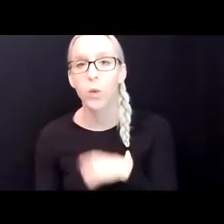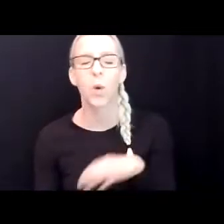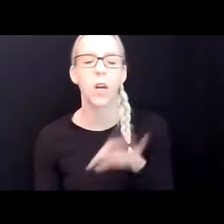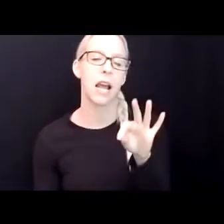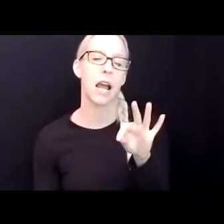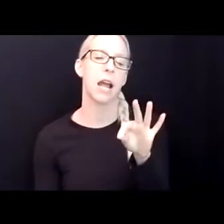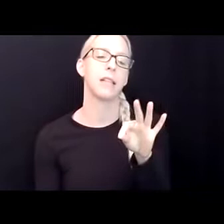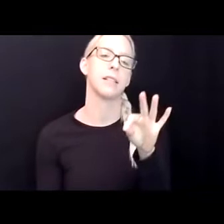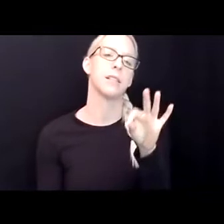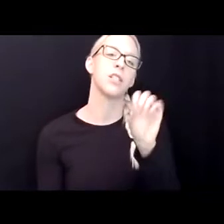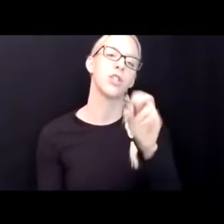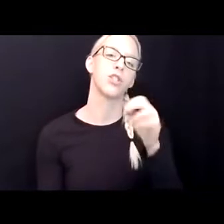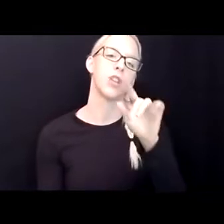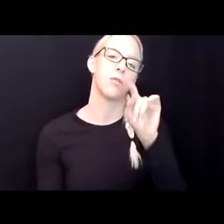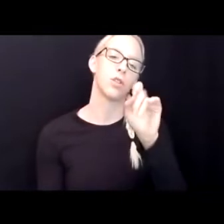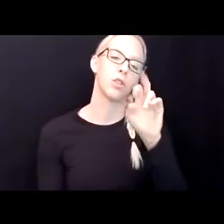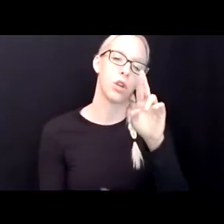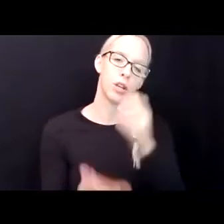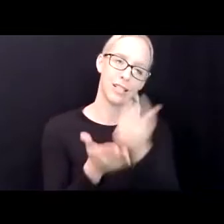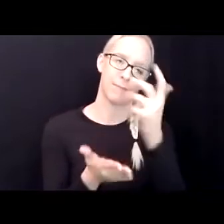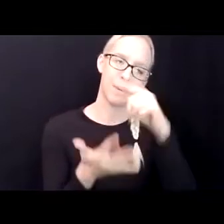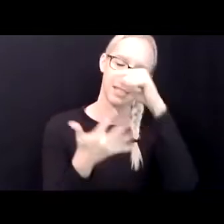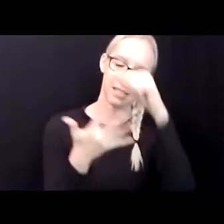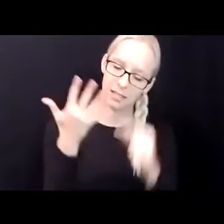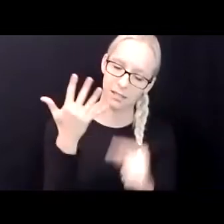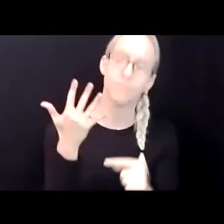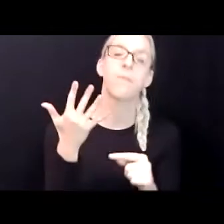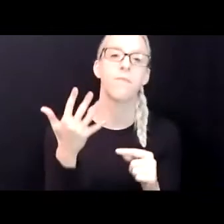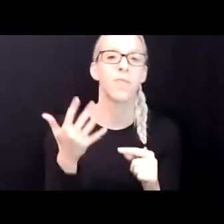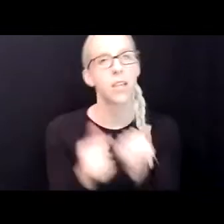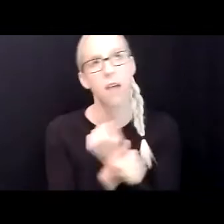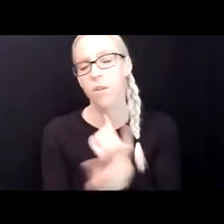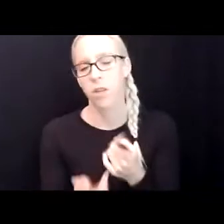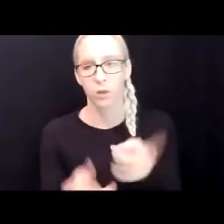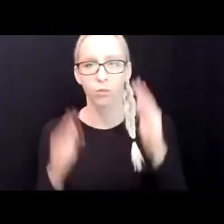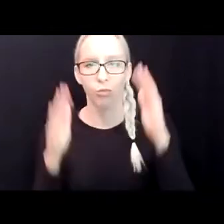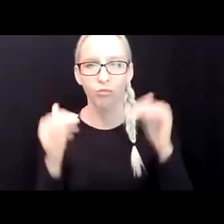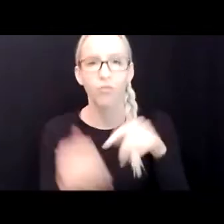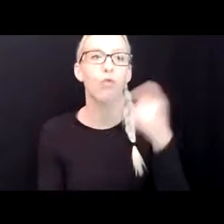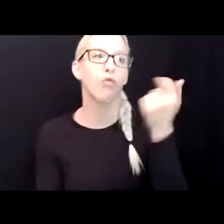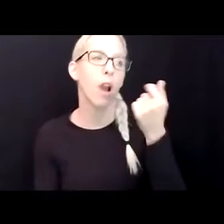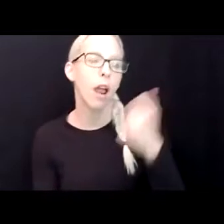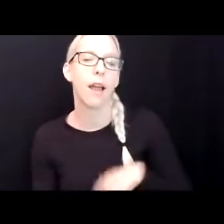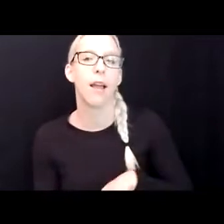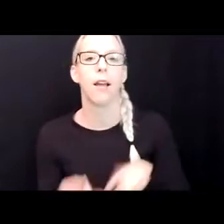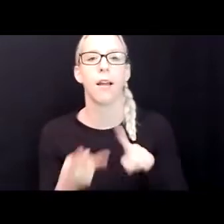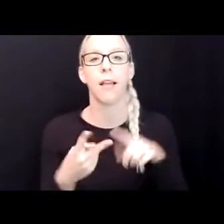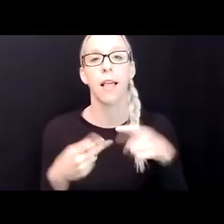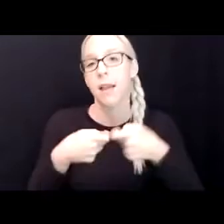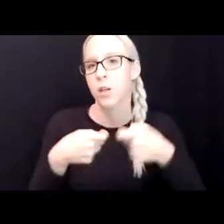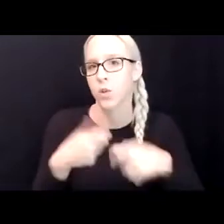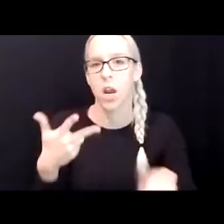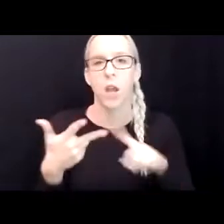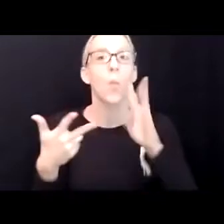and what are the 9 shelter expenses? They're pretty much everything you would expect: rent or a mortgage, electric,